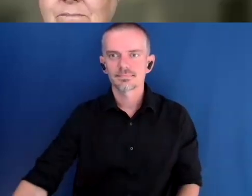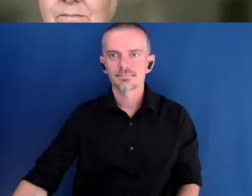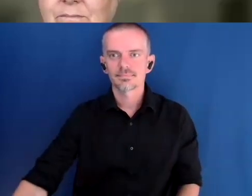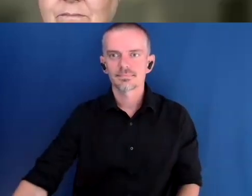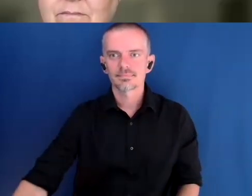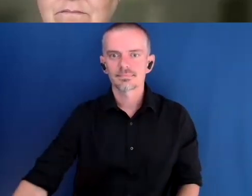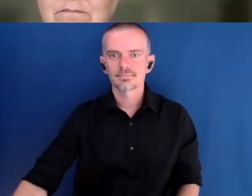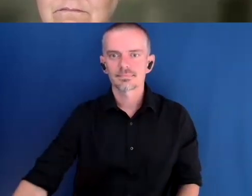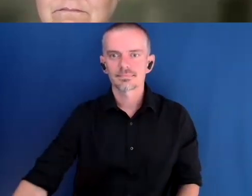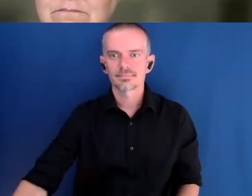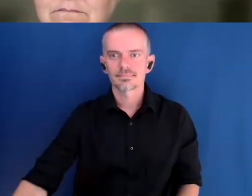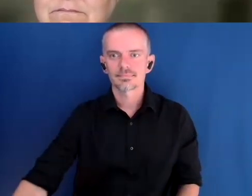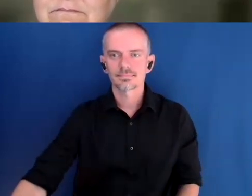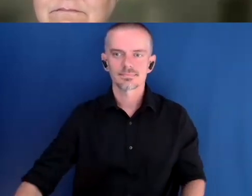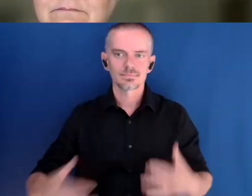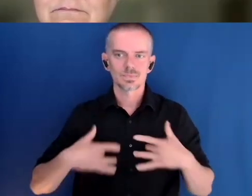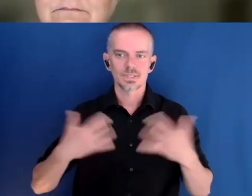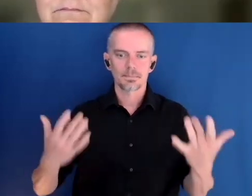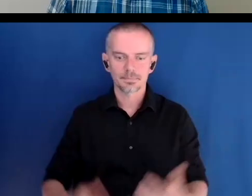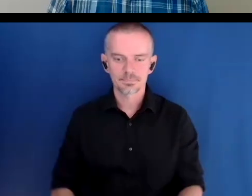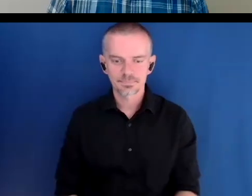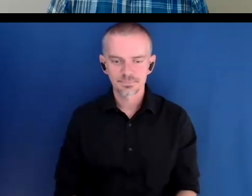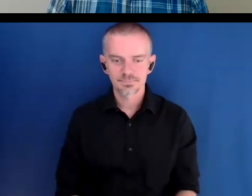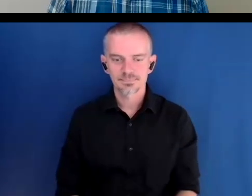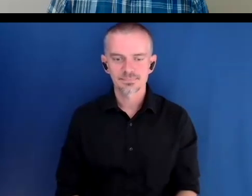Awesome. Okay.